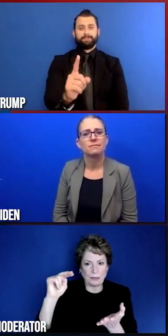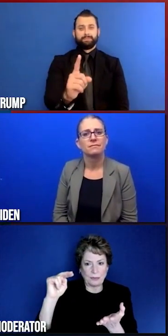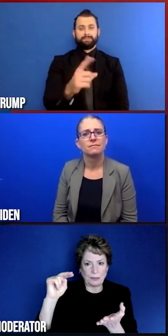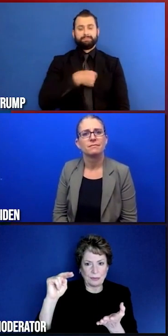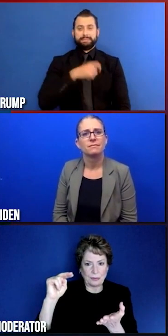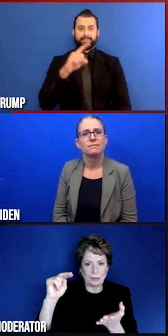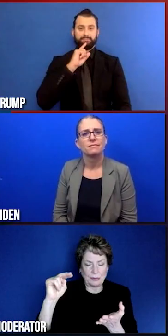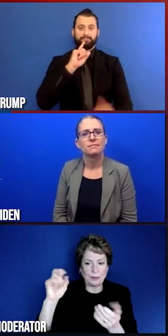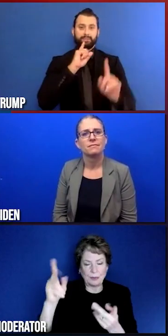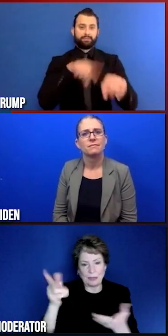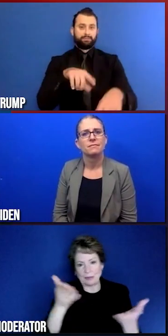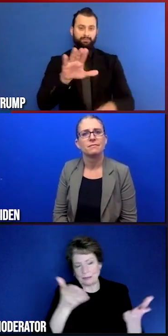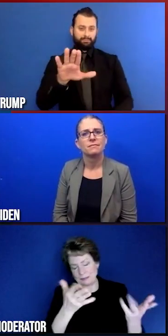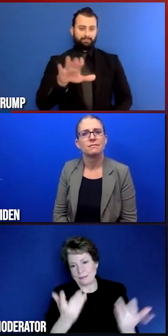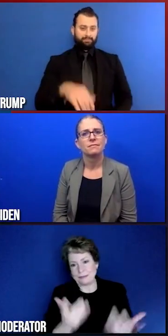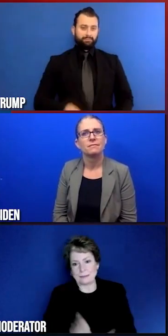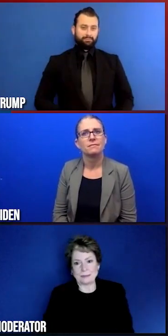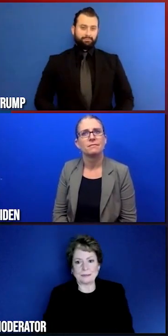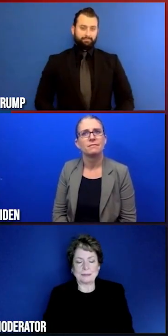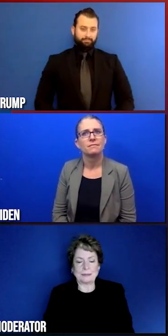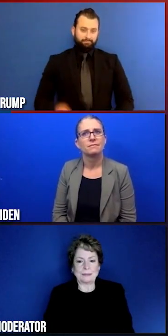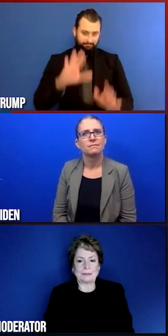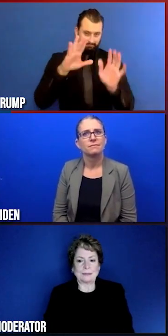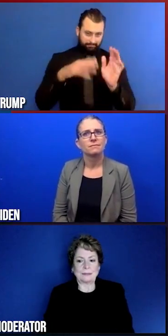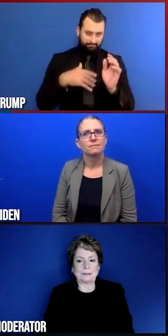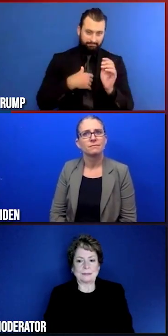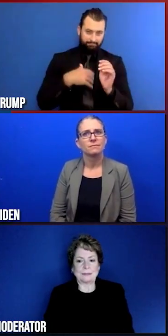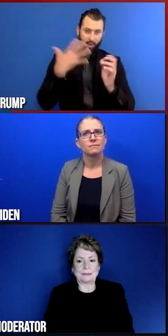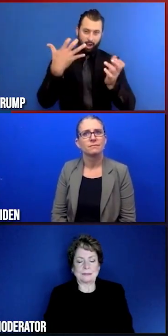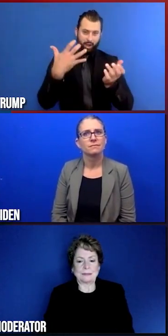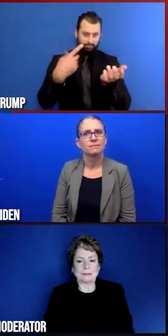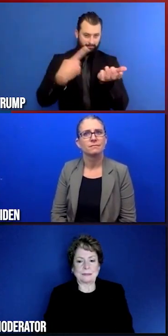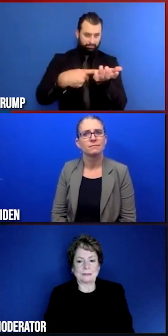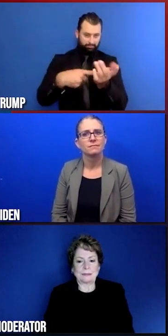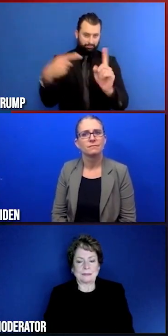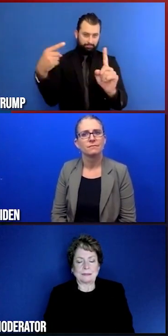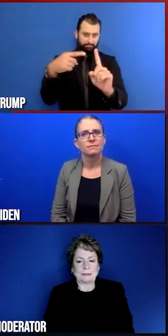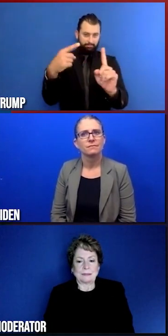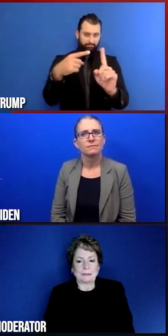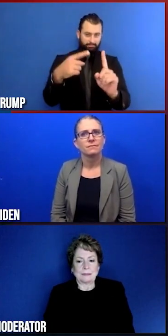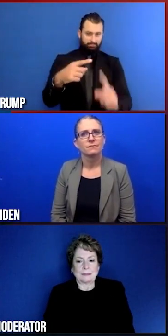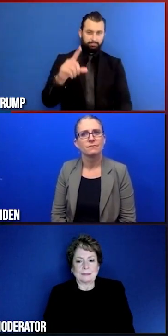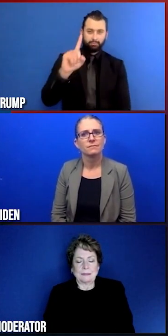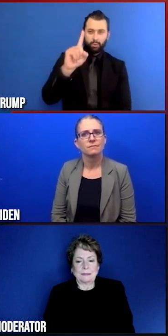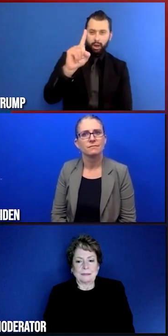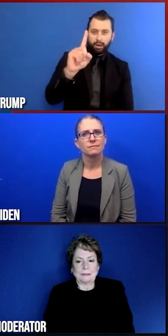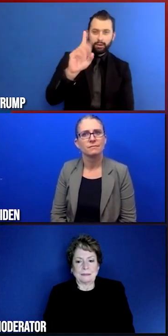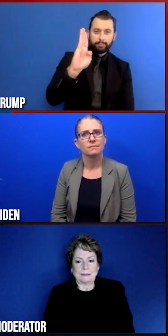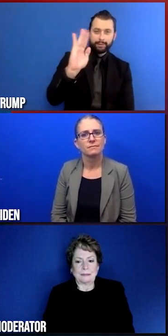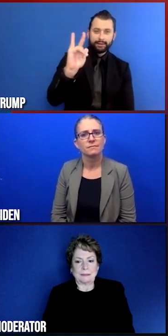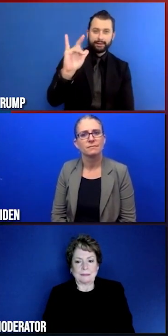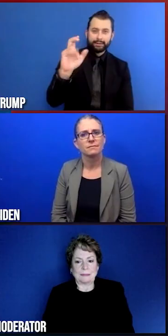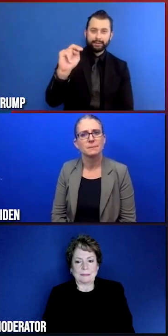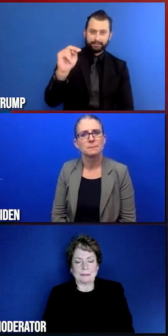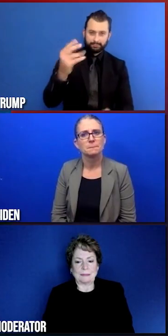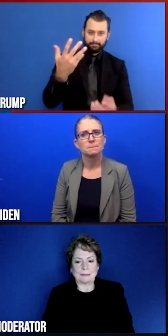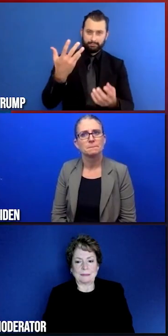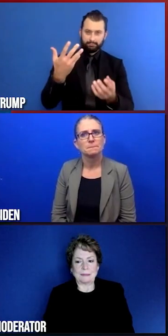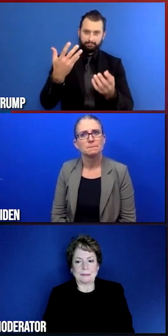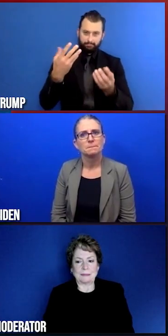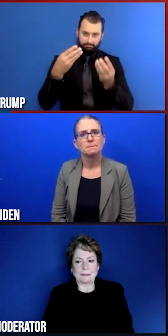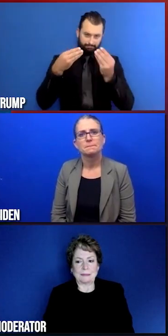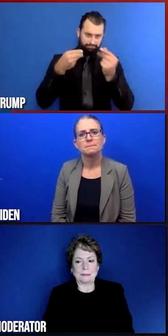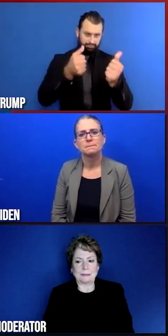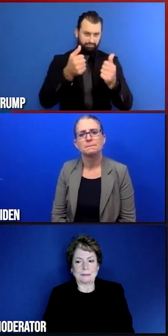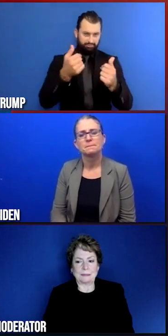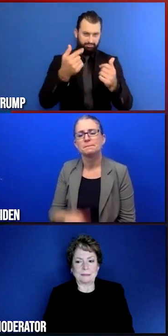Korea. With $1.5 billion from China to manage after spending 10 minutes in office and being in Air Force Two, number one. Number two, there's